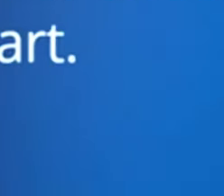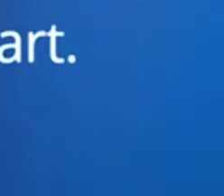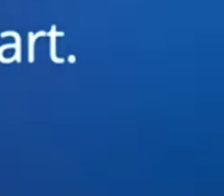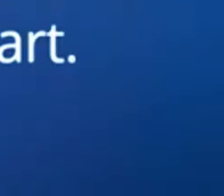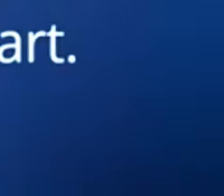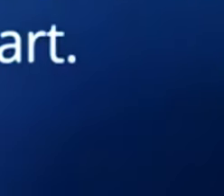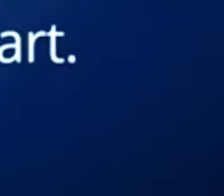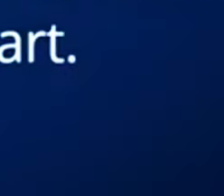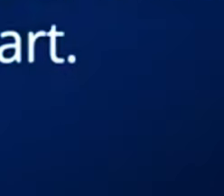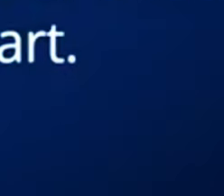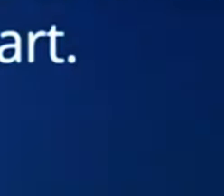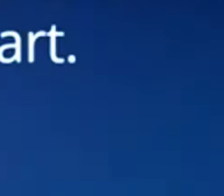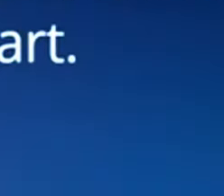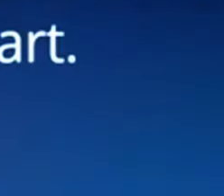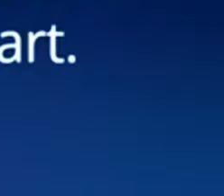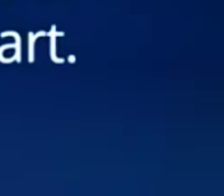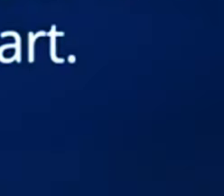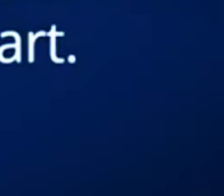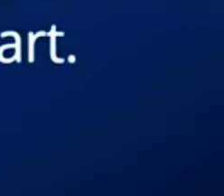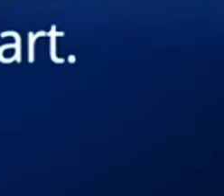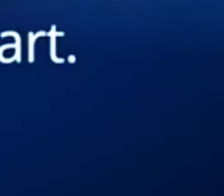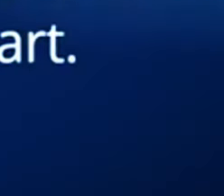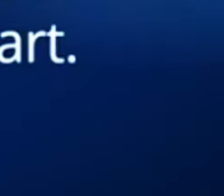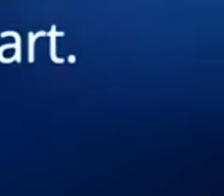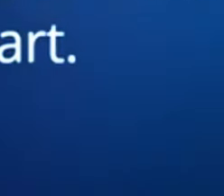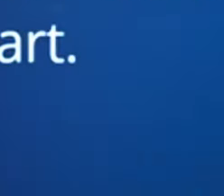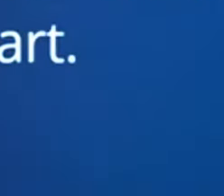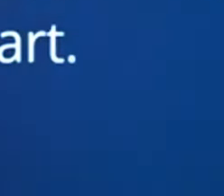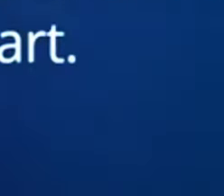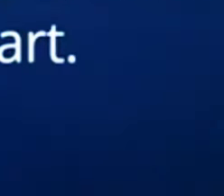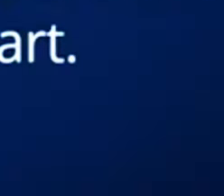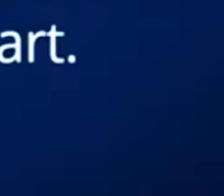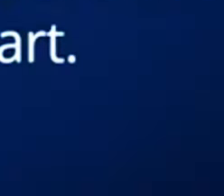a diimuno. Coming from the Spirit of God.